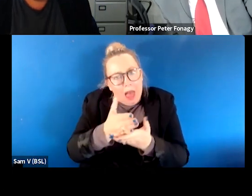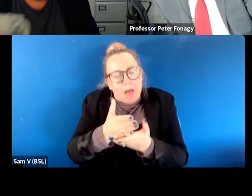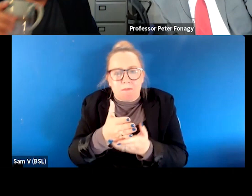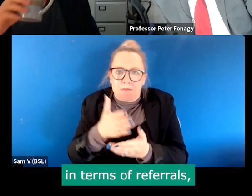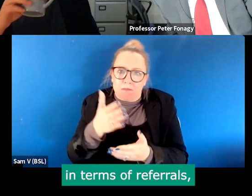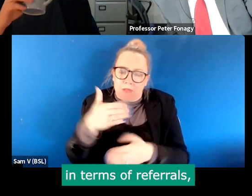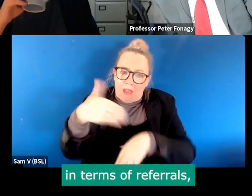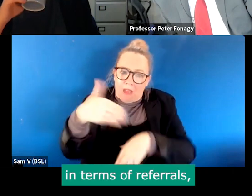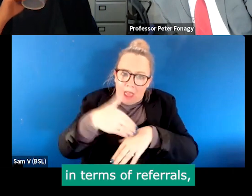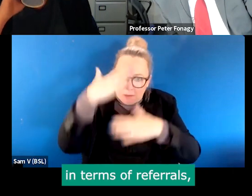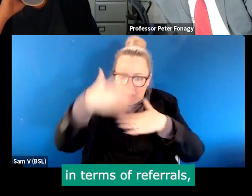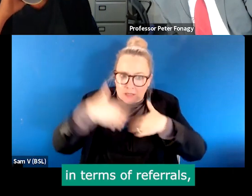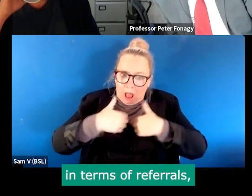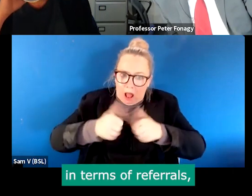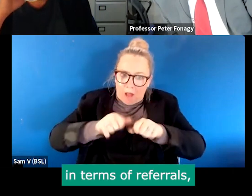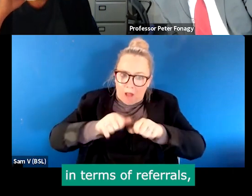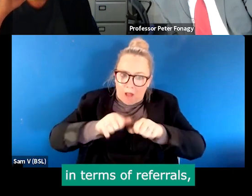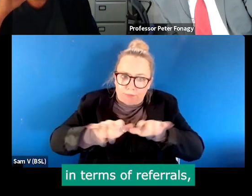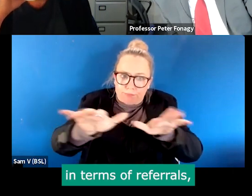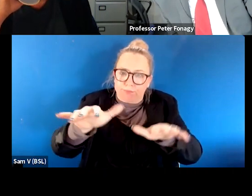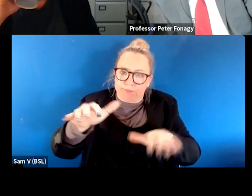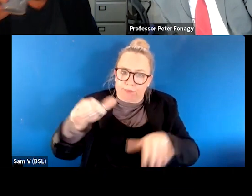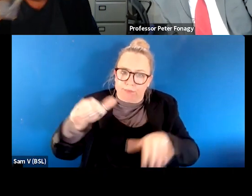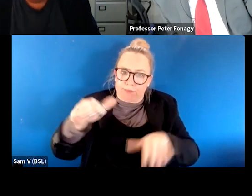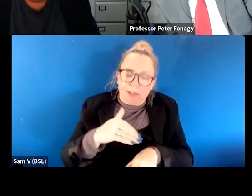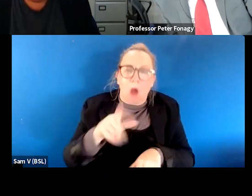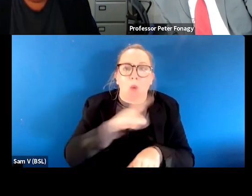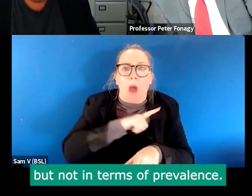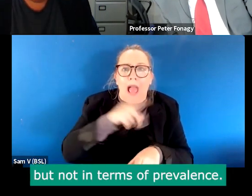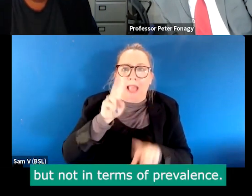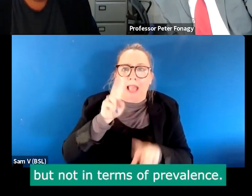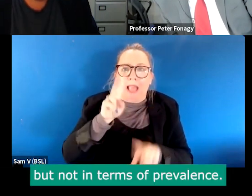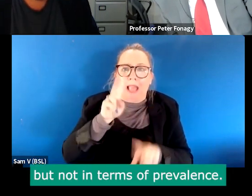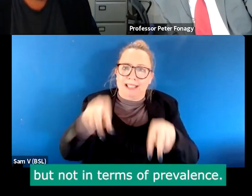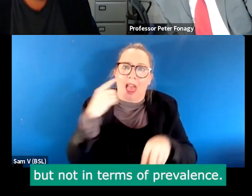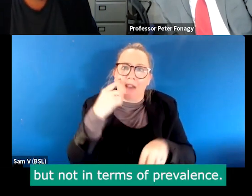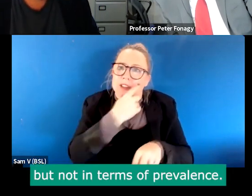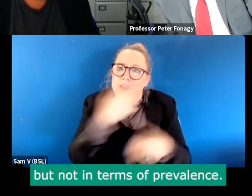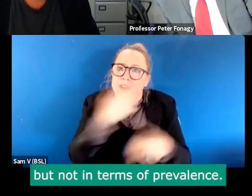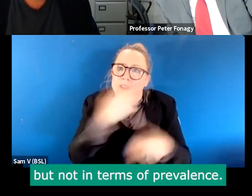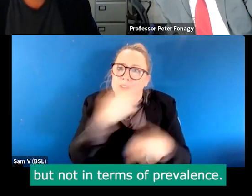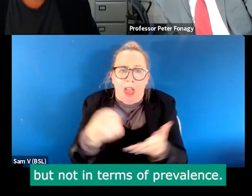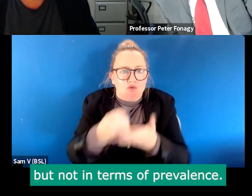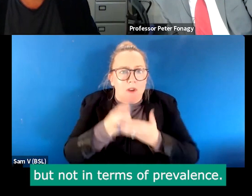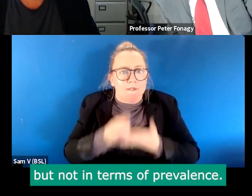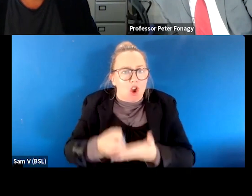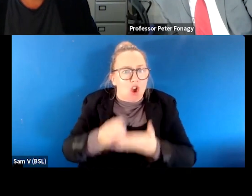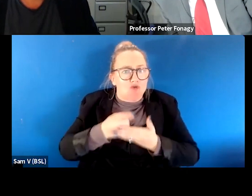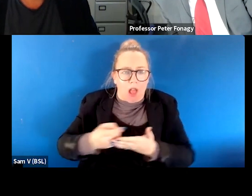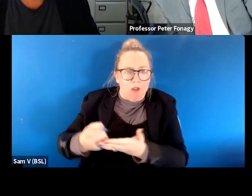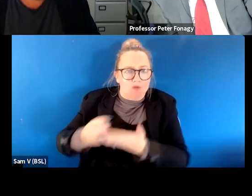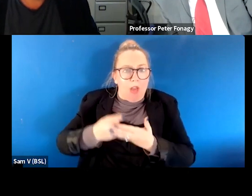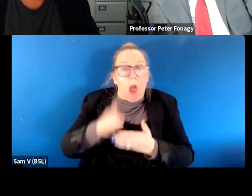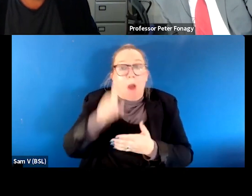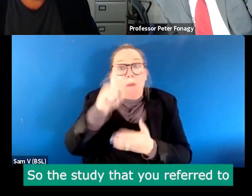problem in terms of referrals, but not in terms of prevalence.